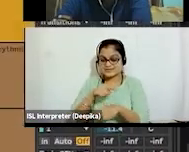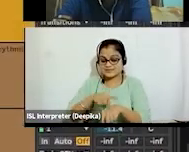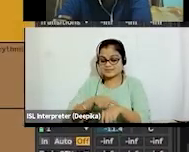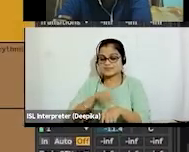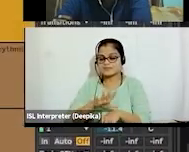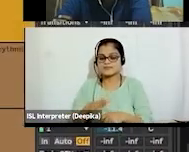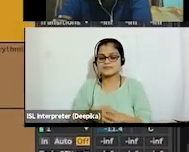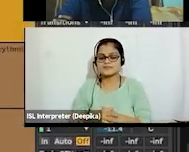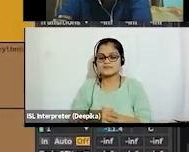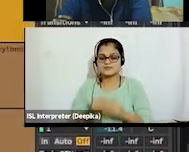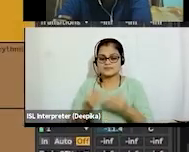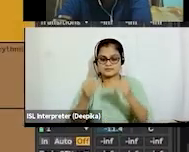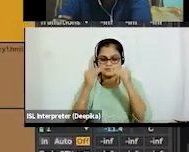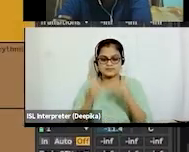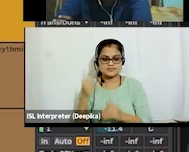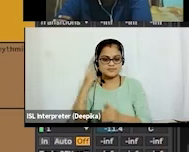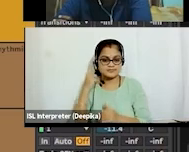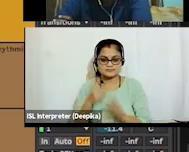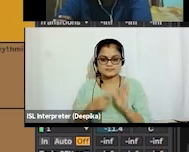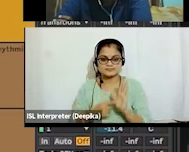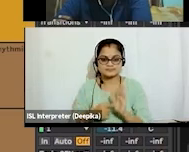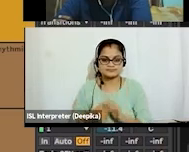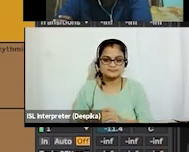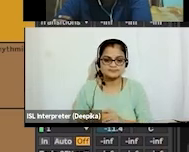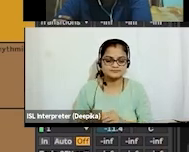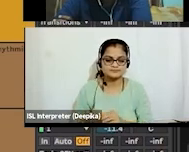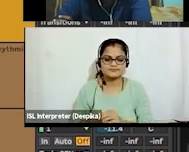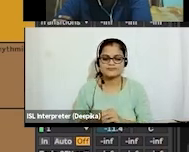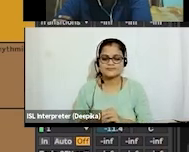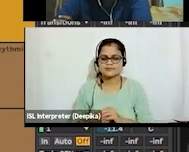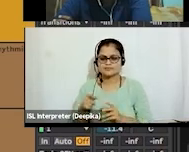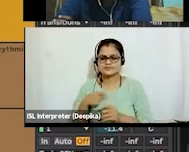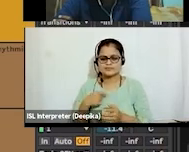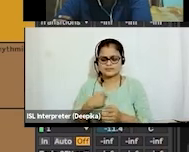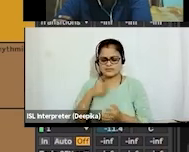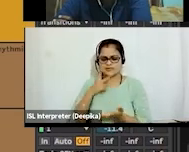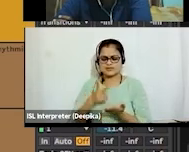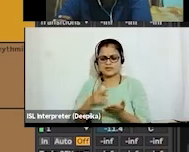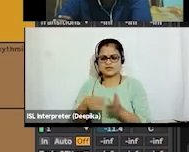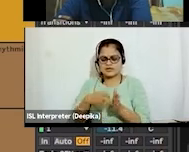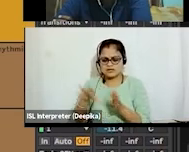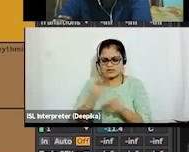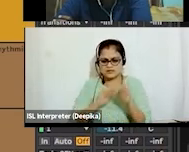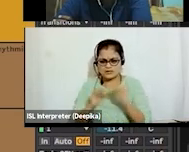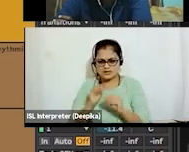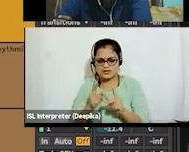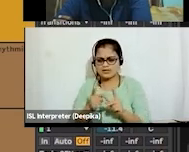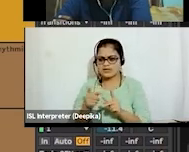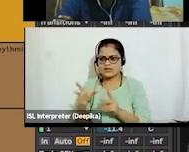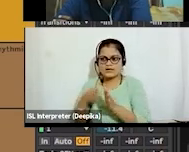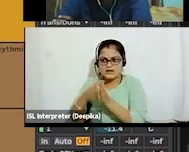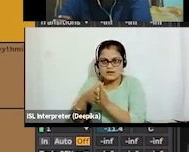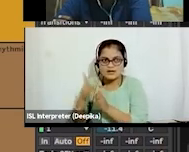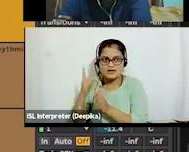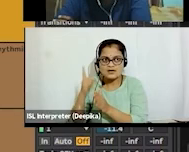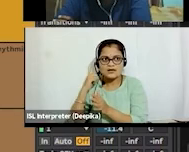to the next part. If you hear this, which was also like, I think, a learning point for me, that I could use the sound of the train as a transition